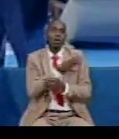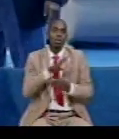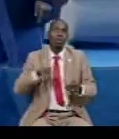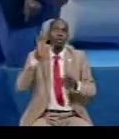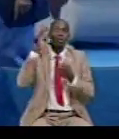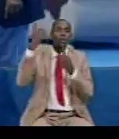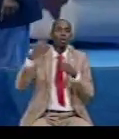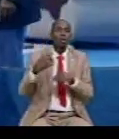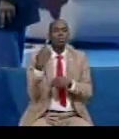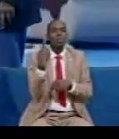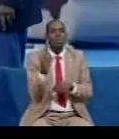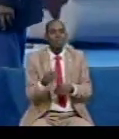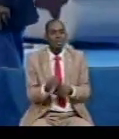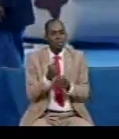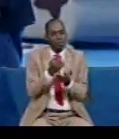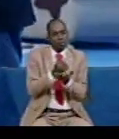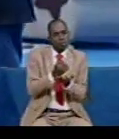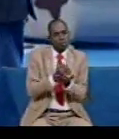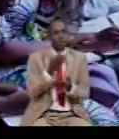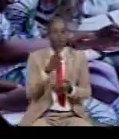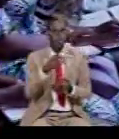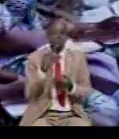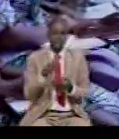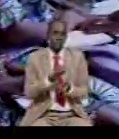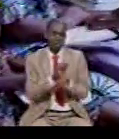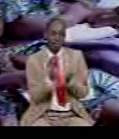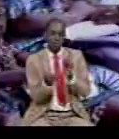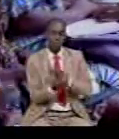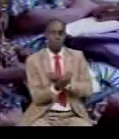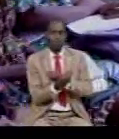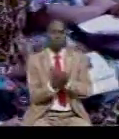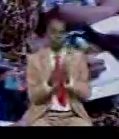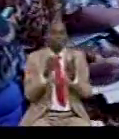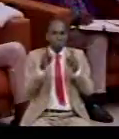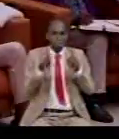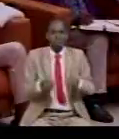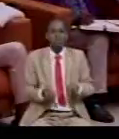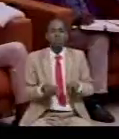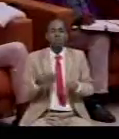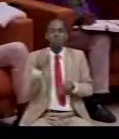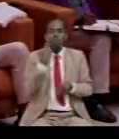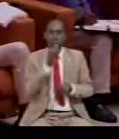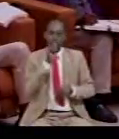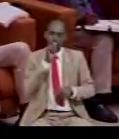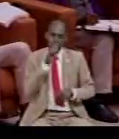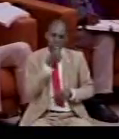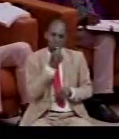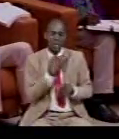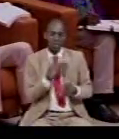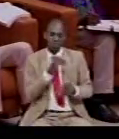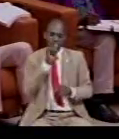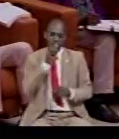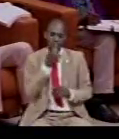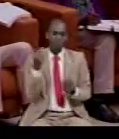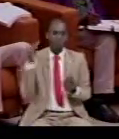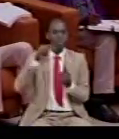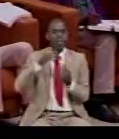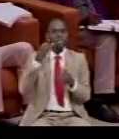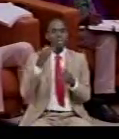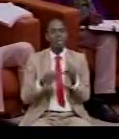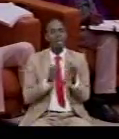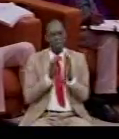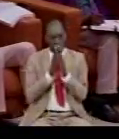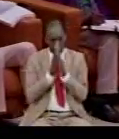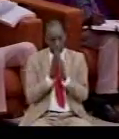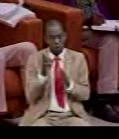the treasure of the transformed who endure and they endure to the end. I pray you'll